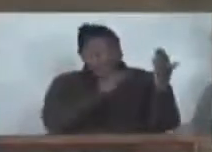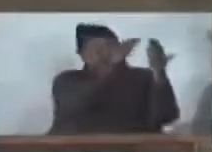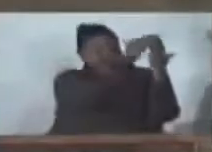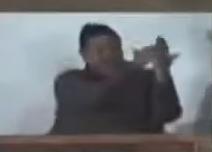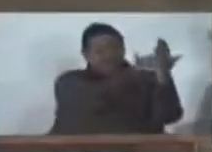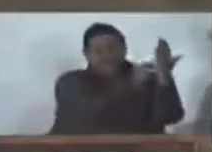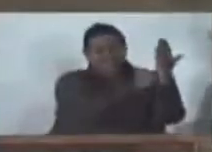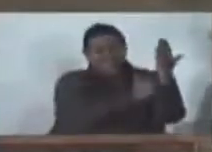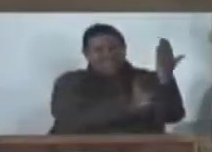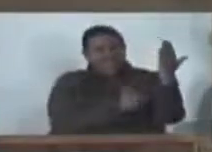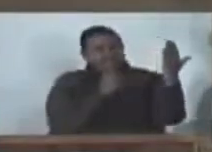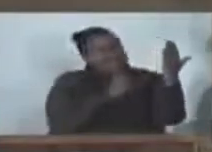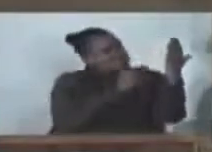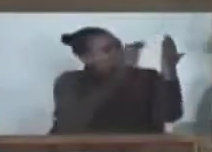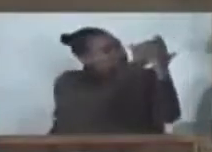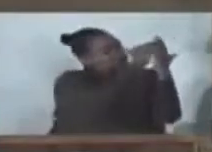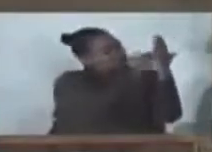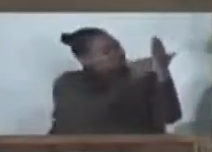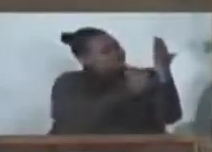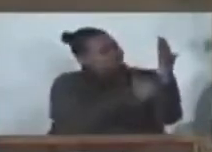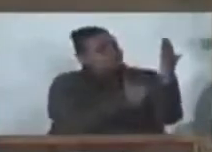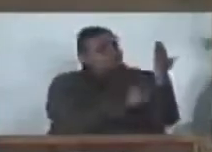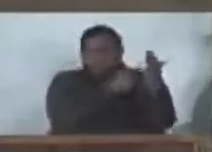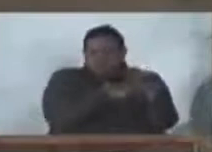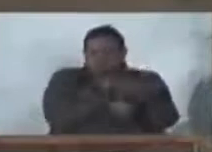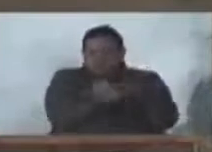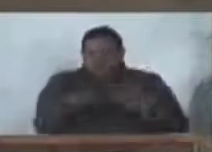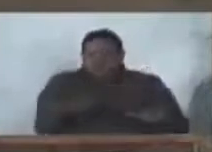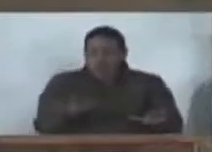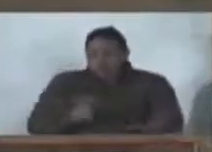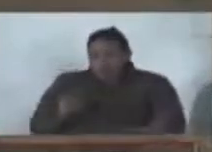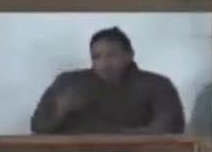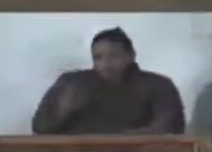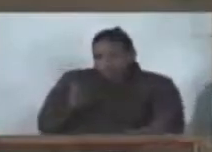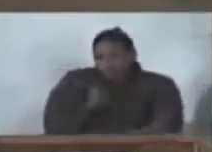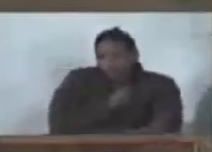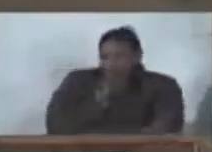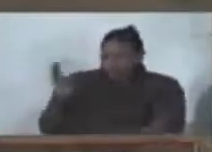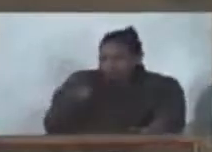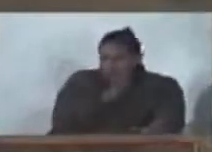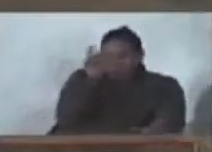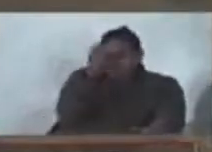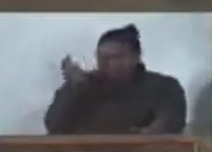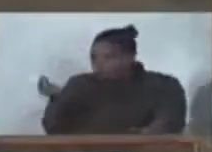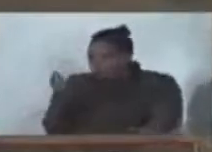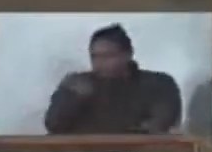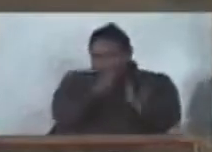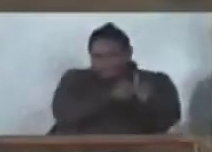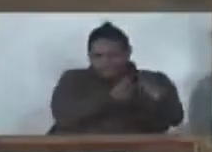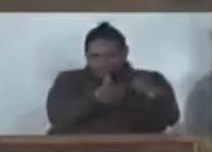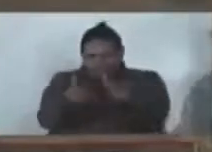an action-focused approach across all of government to eliminate all gender-based